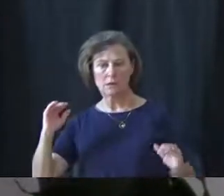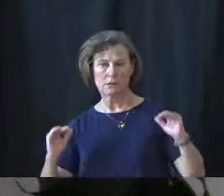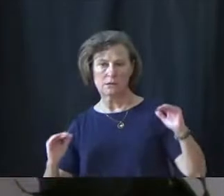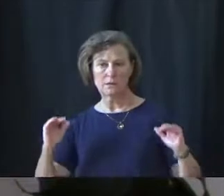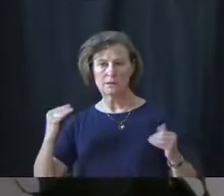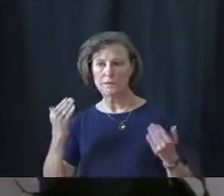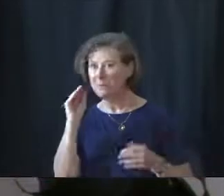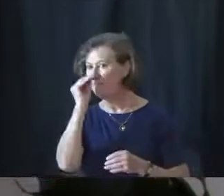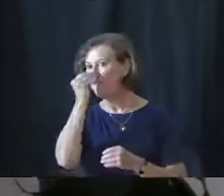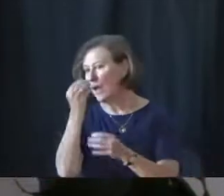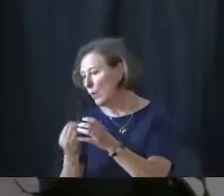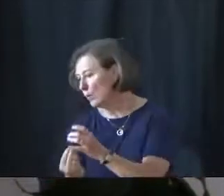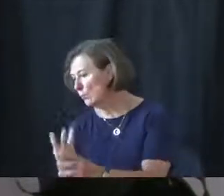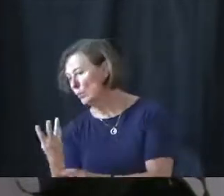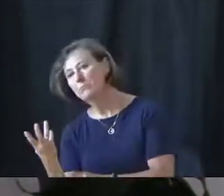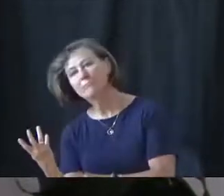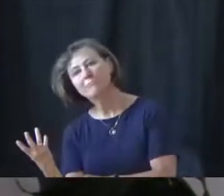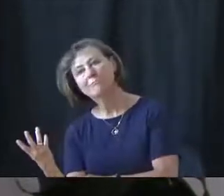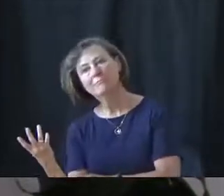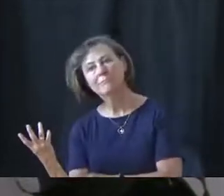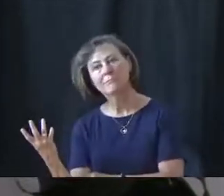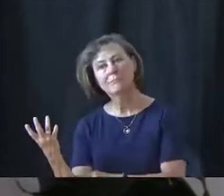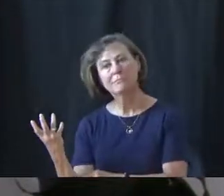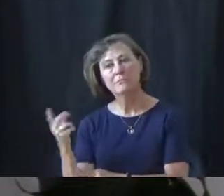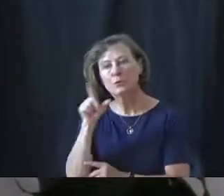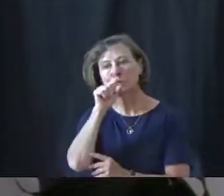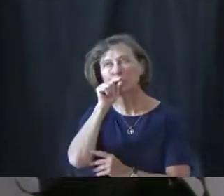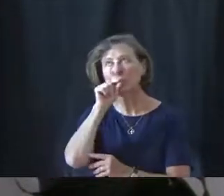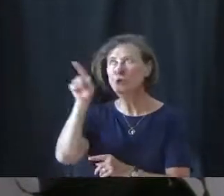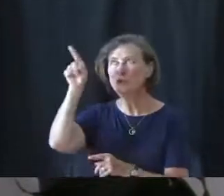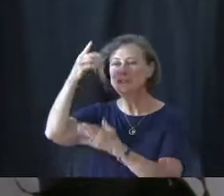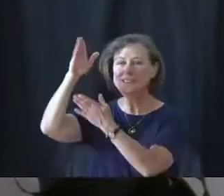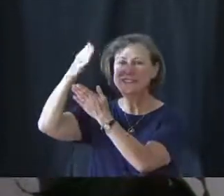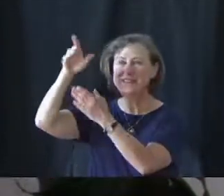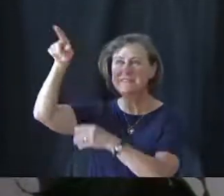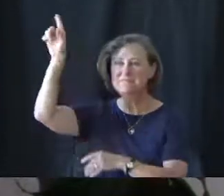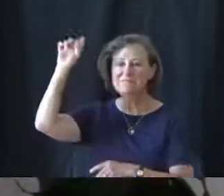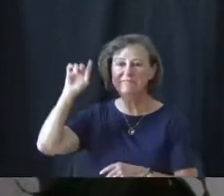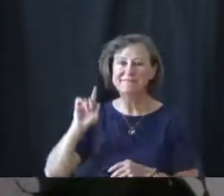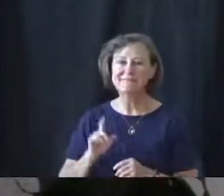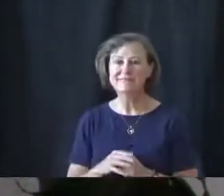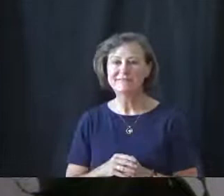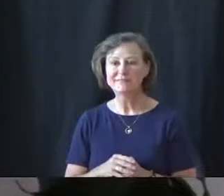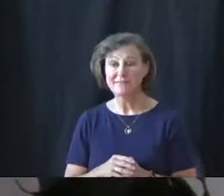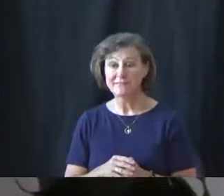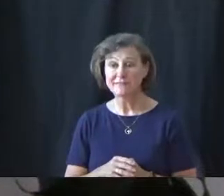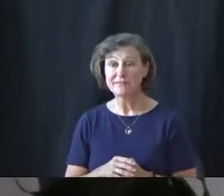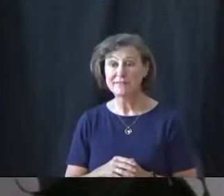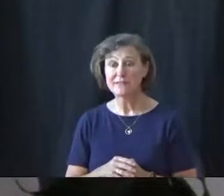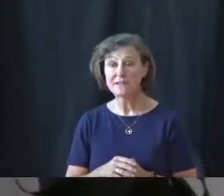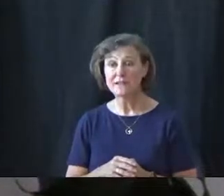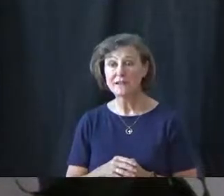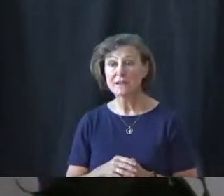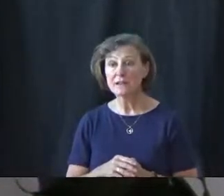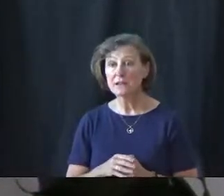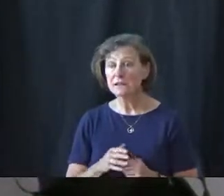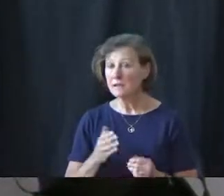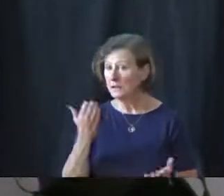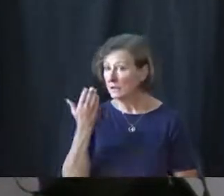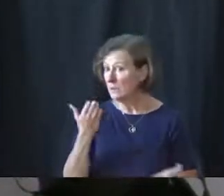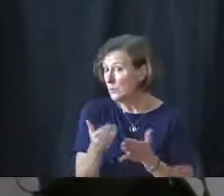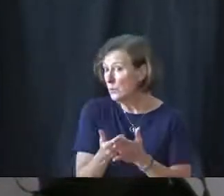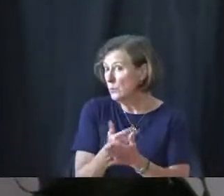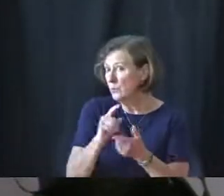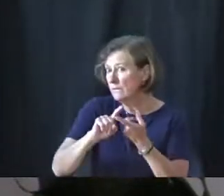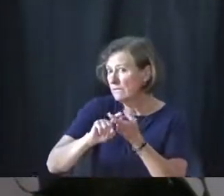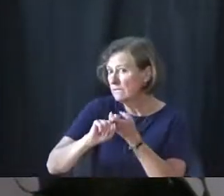flower blooming, a sparrow chirping. It may be a newfound friend